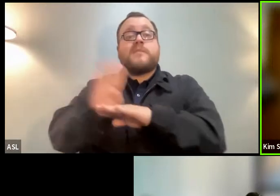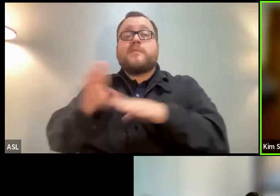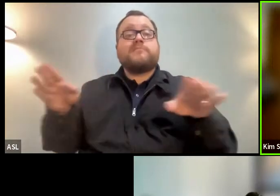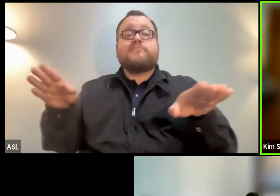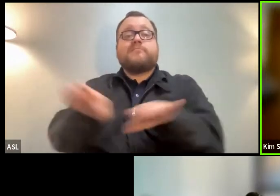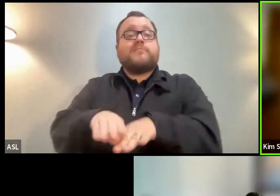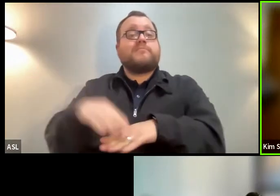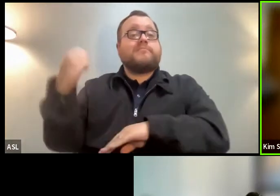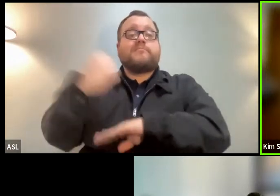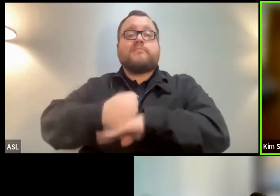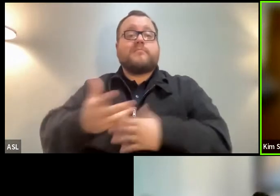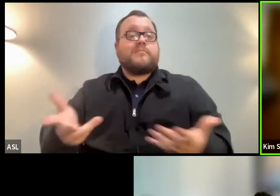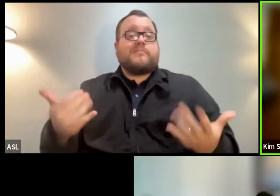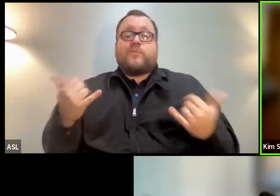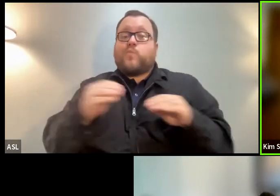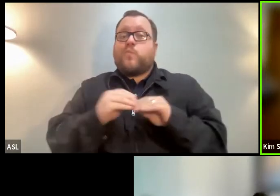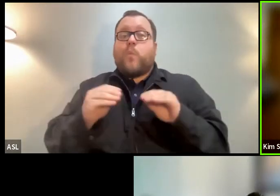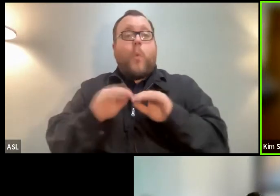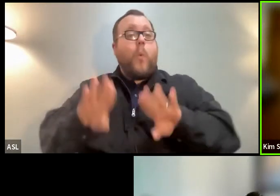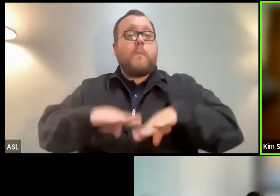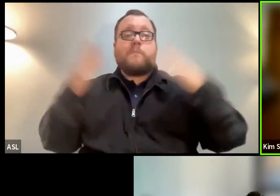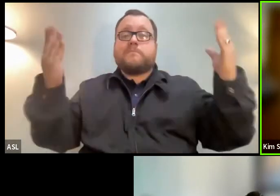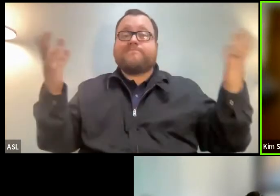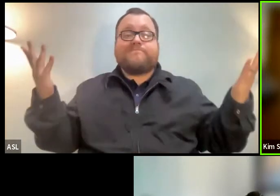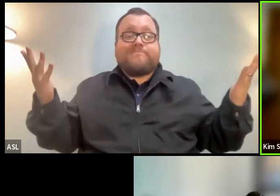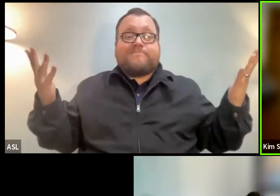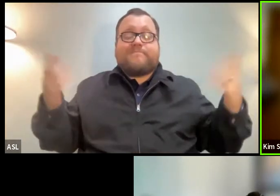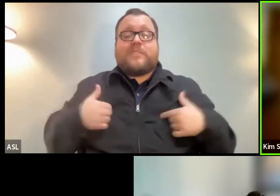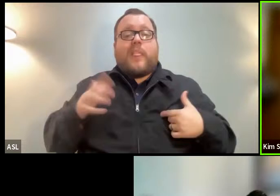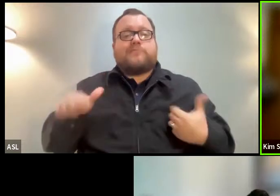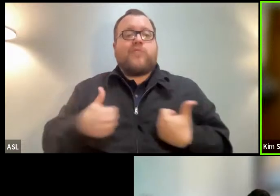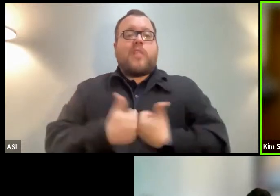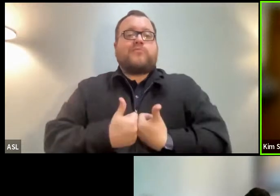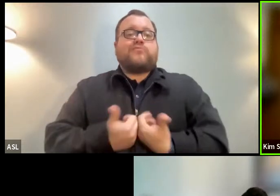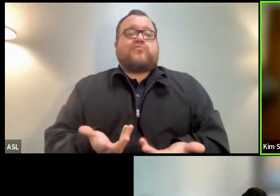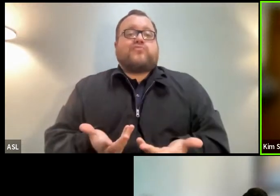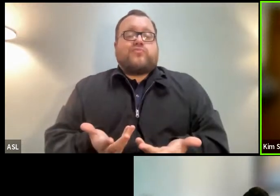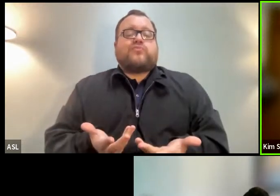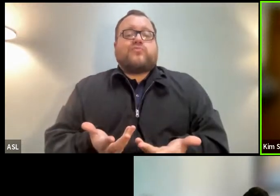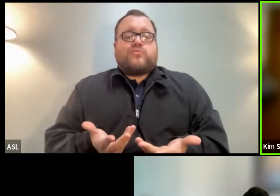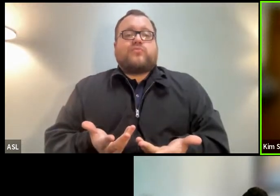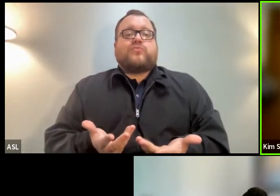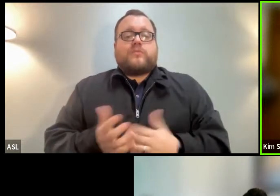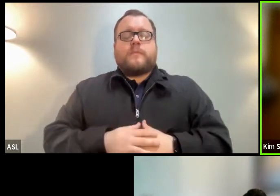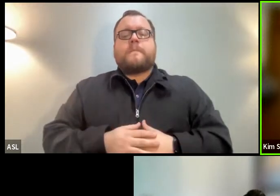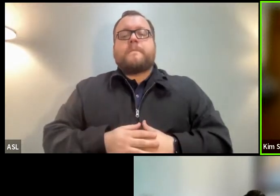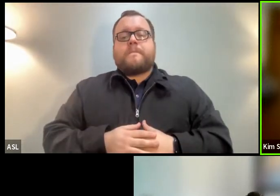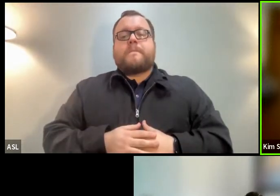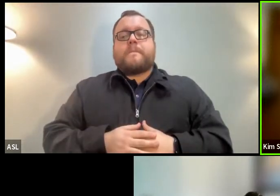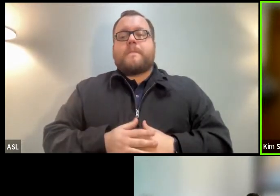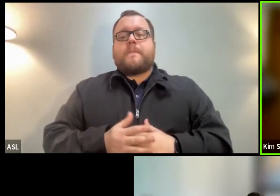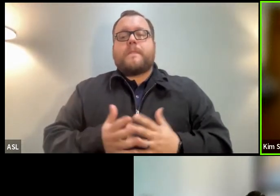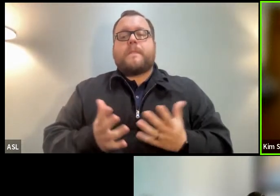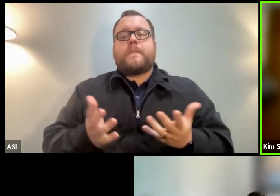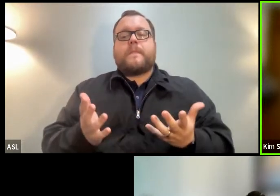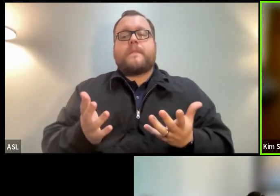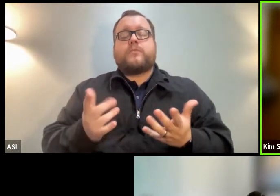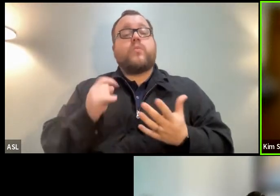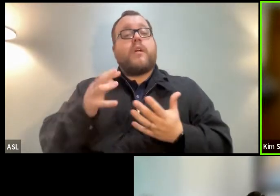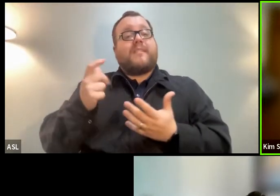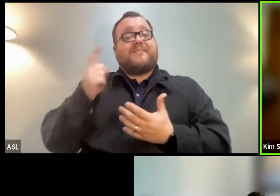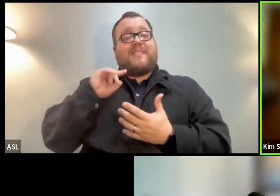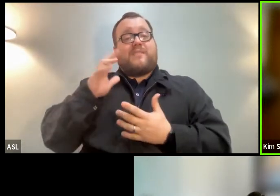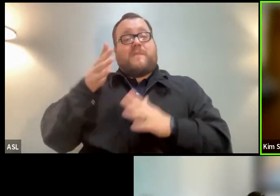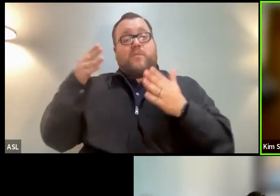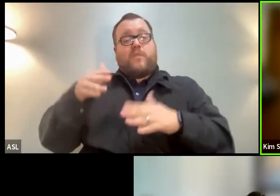big challenge. What our focus is helping families figure out